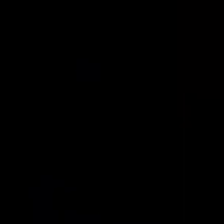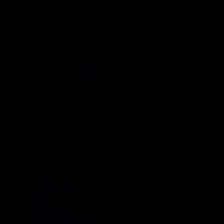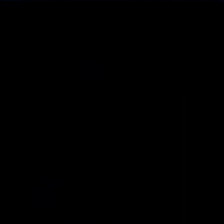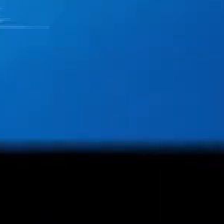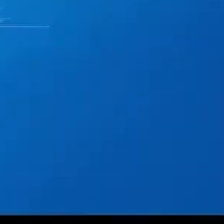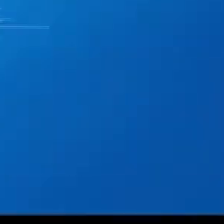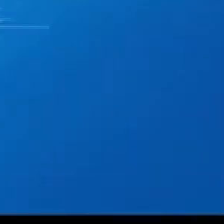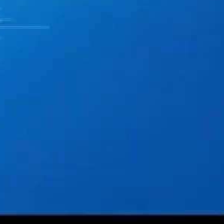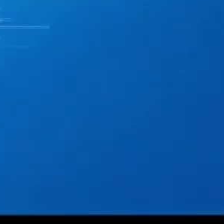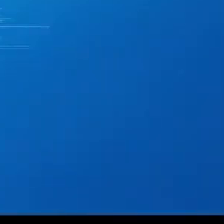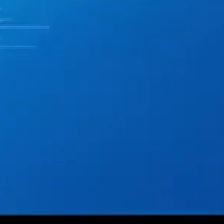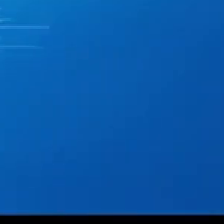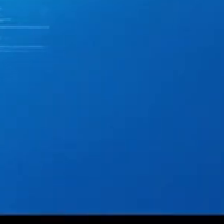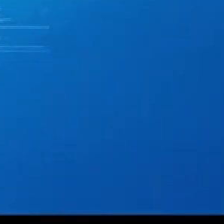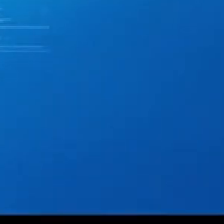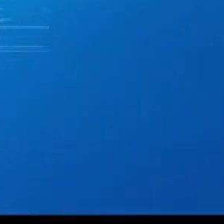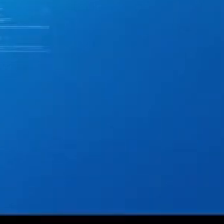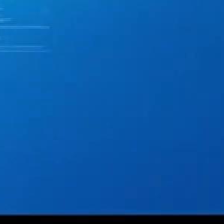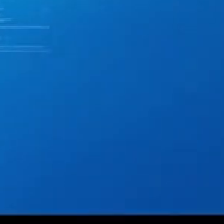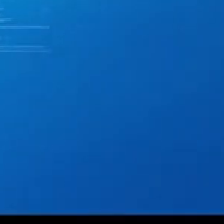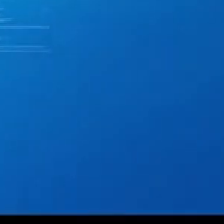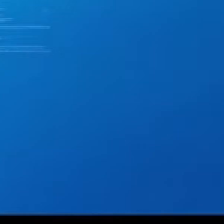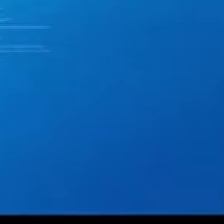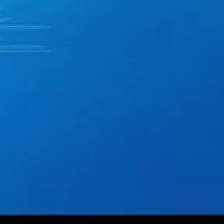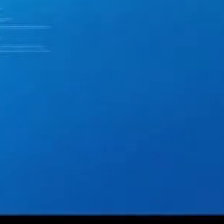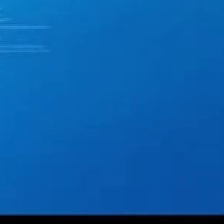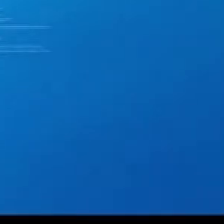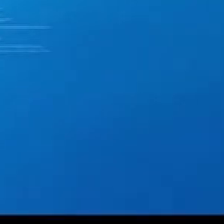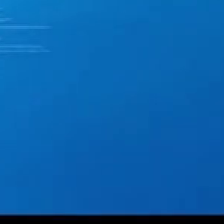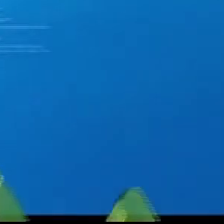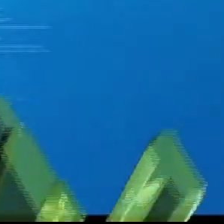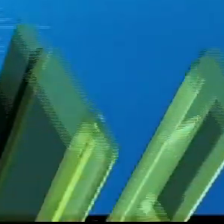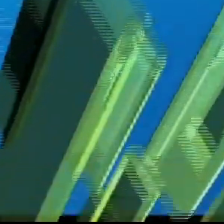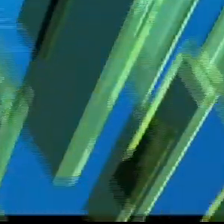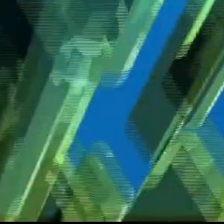ZNS Network presents The Bahamas Tonight.